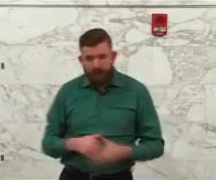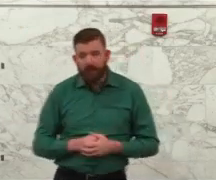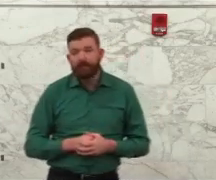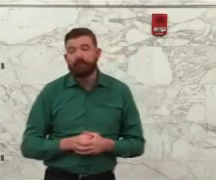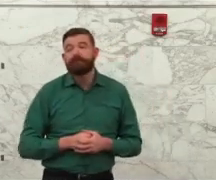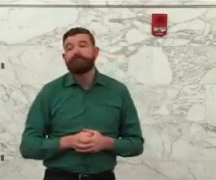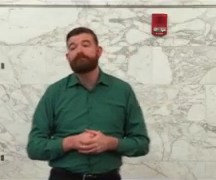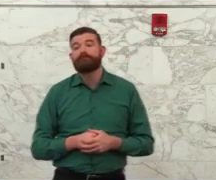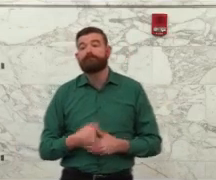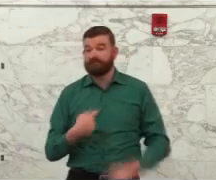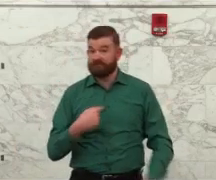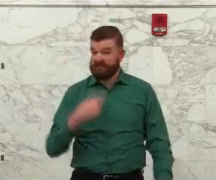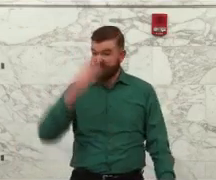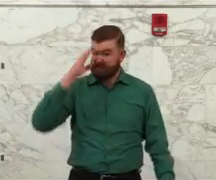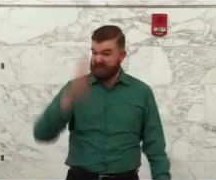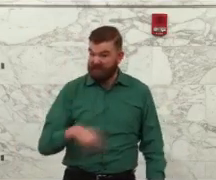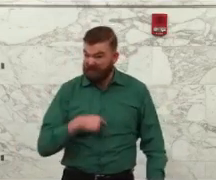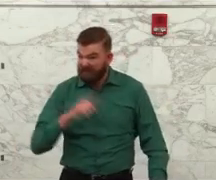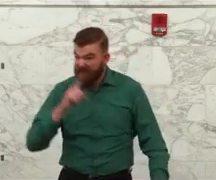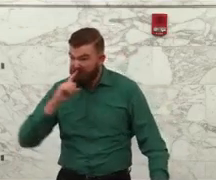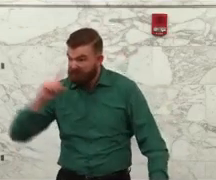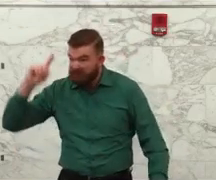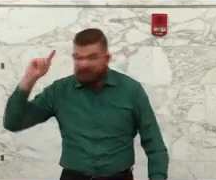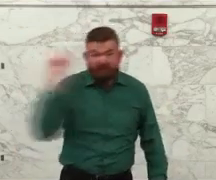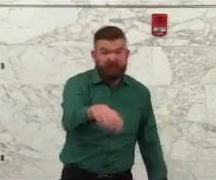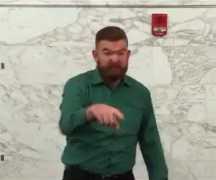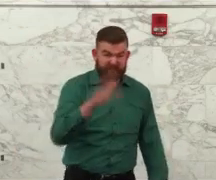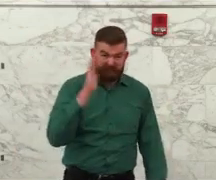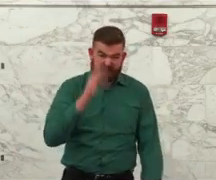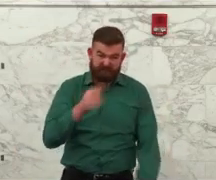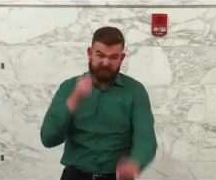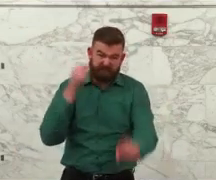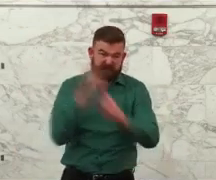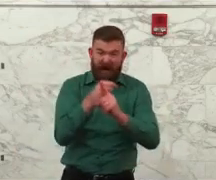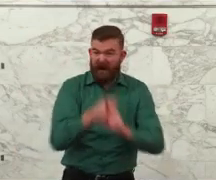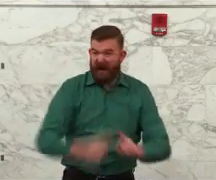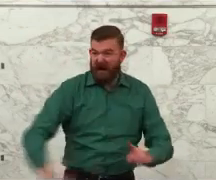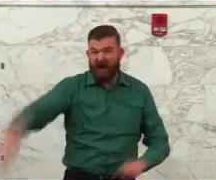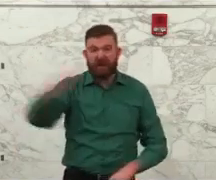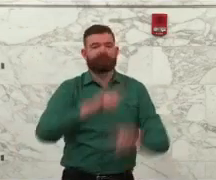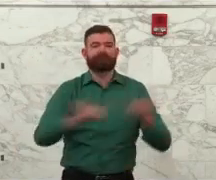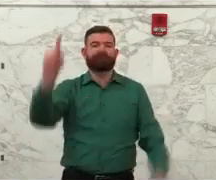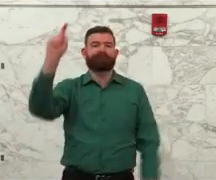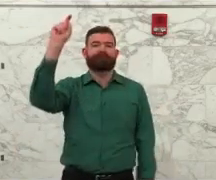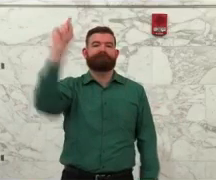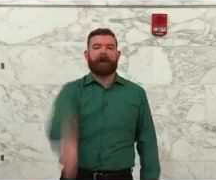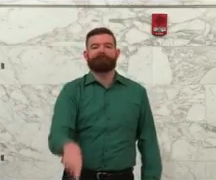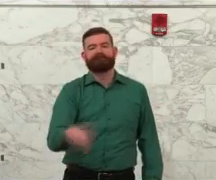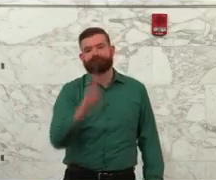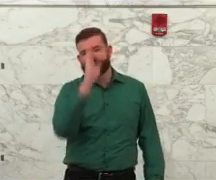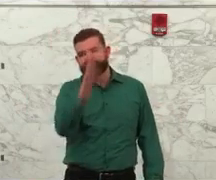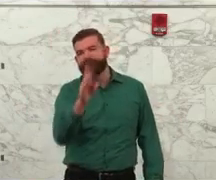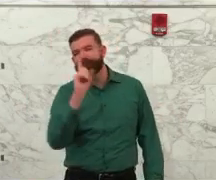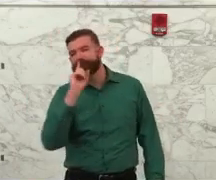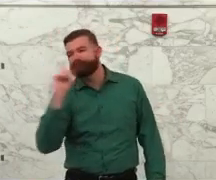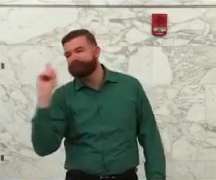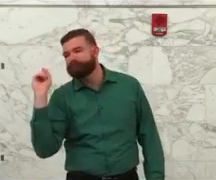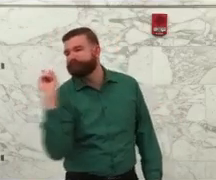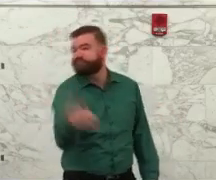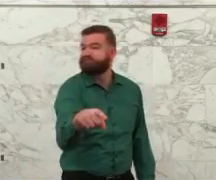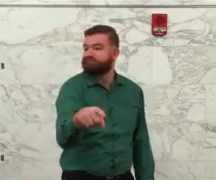going to change daily life, but they are absolutely necessary to our ability to stay out ahead of this